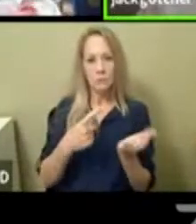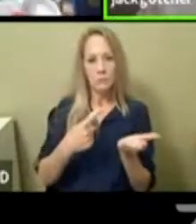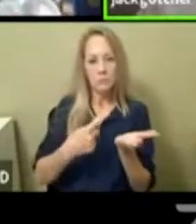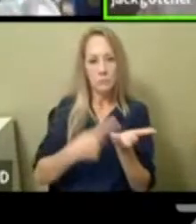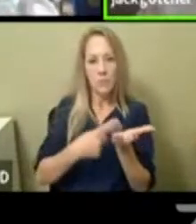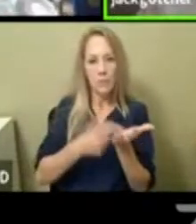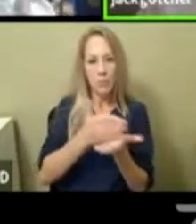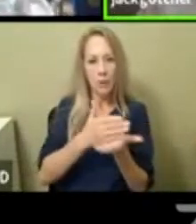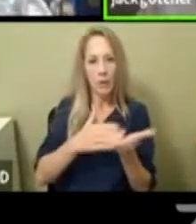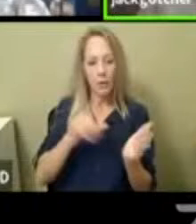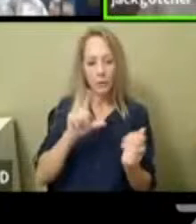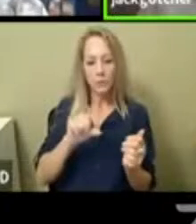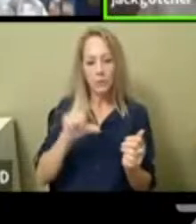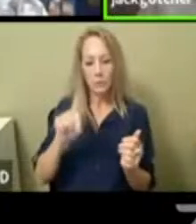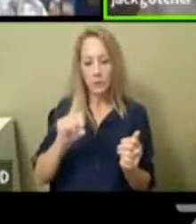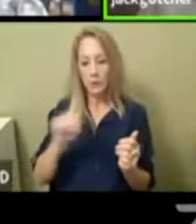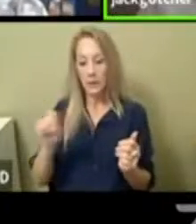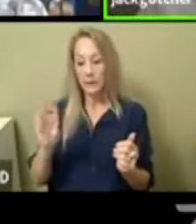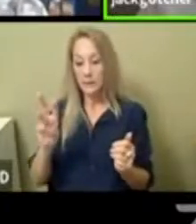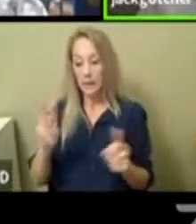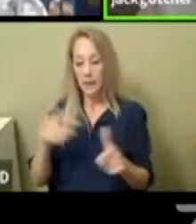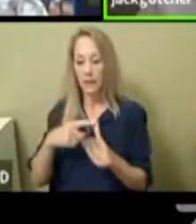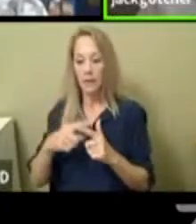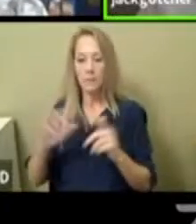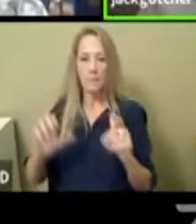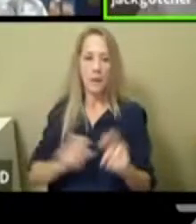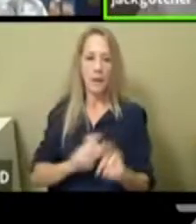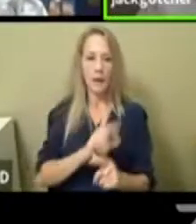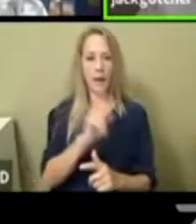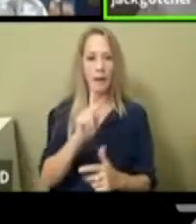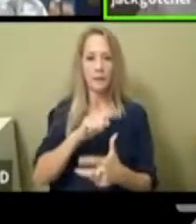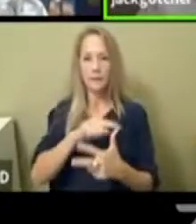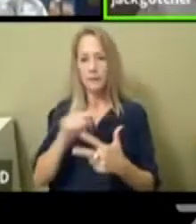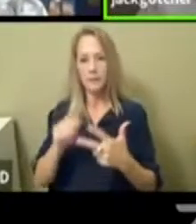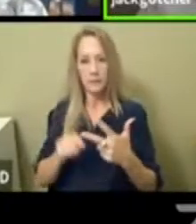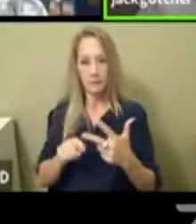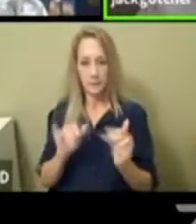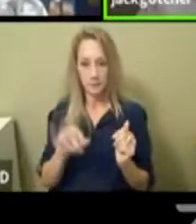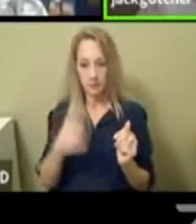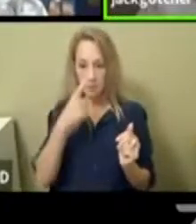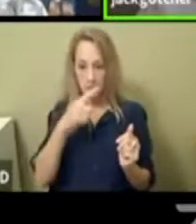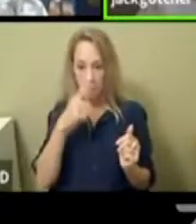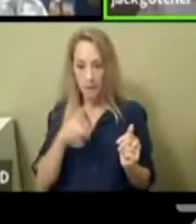of 2020-6 and then circle around to all of these, if that's okay with the board.